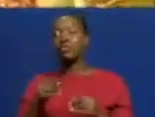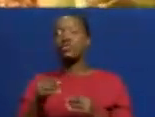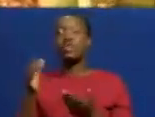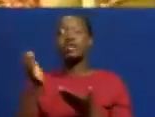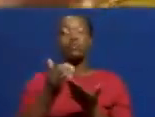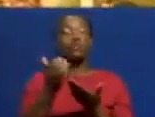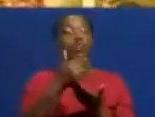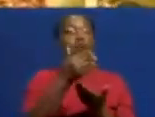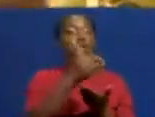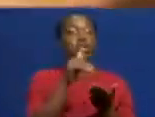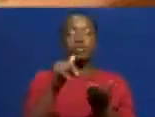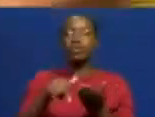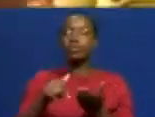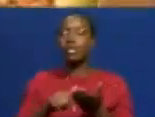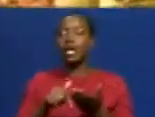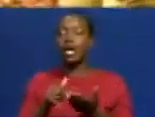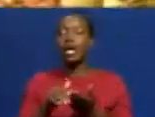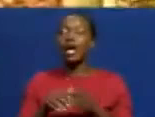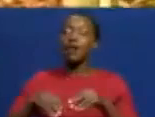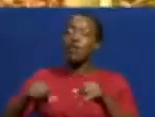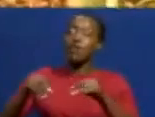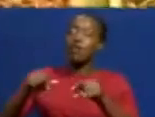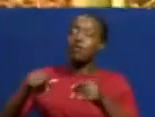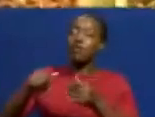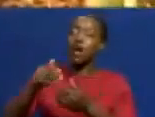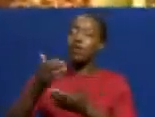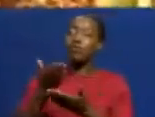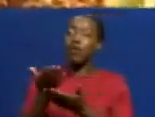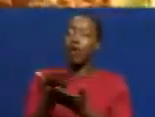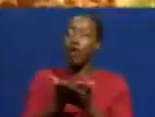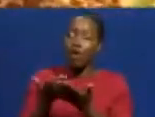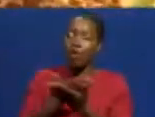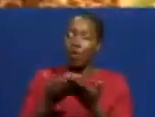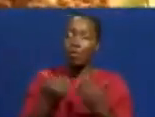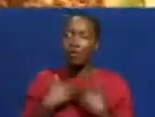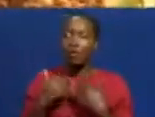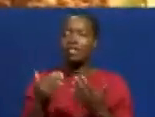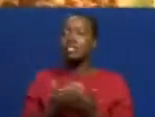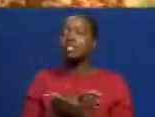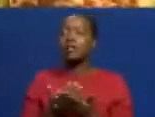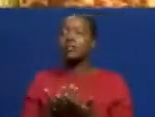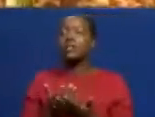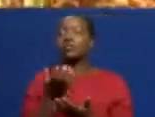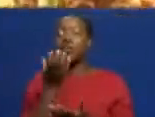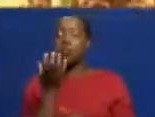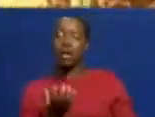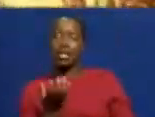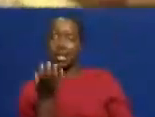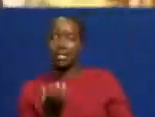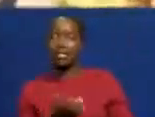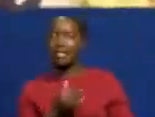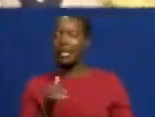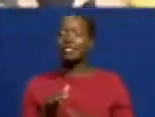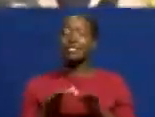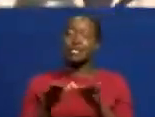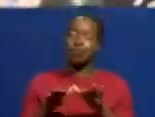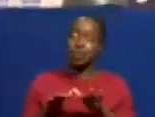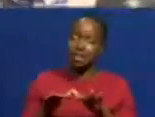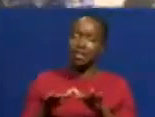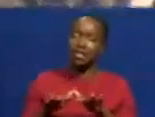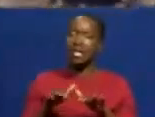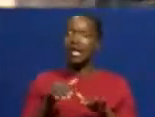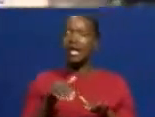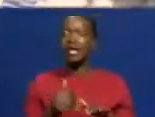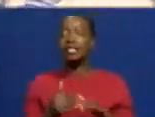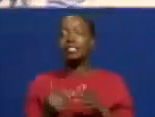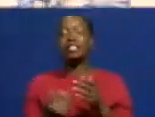supermarket today, you find flour for wimbi. Some of them are actually going into mandasis. They are going into chapatis. They are going